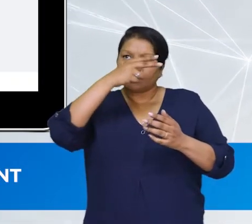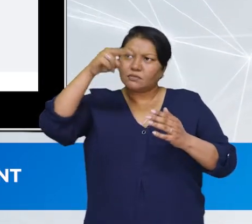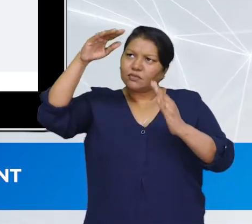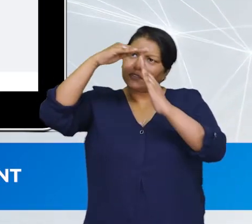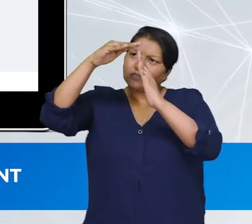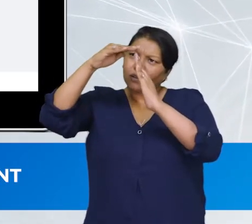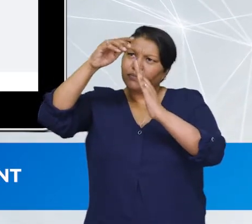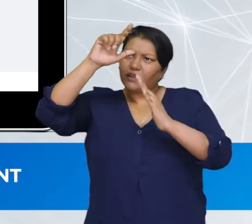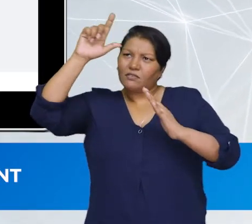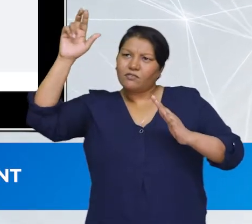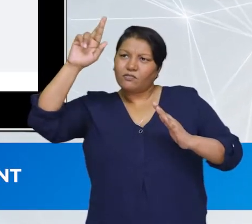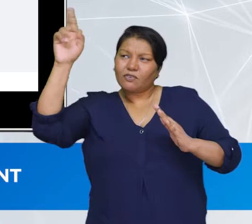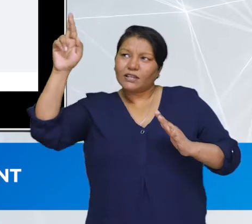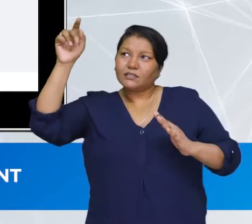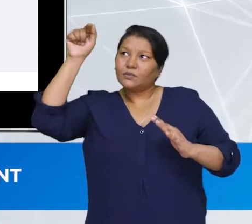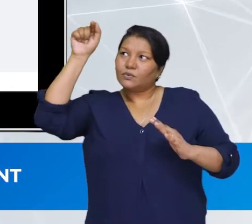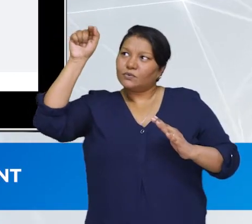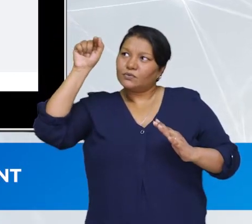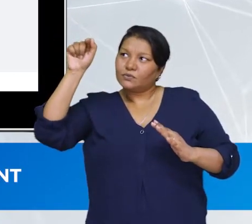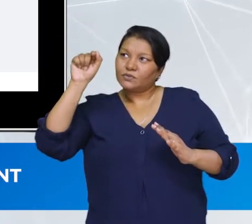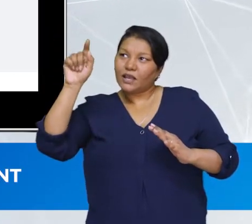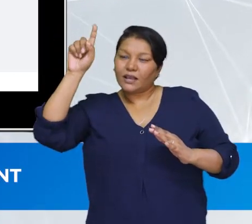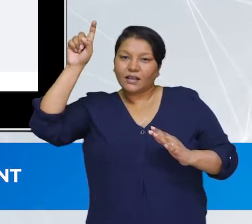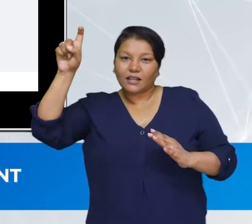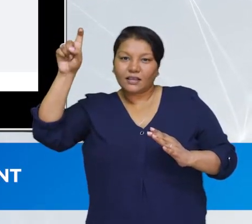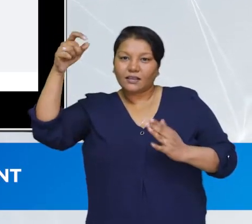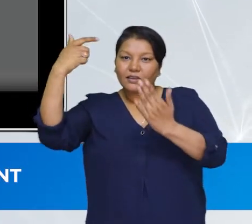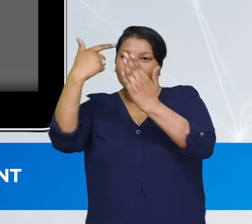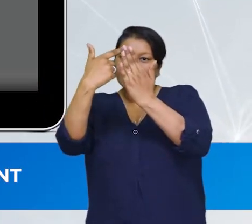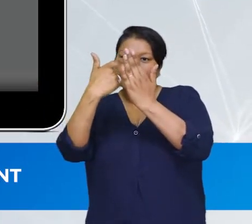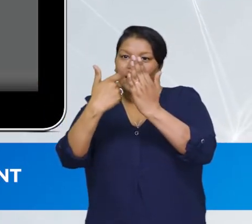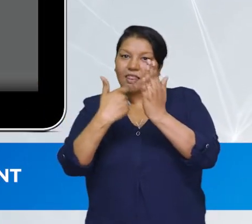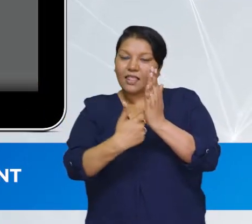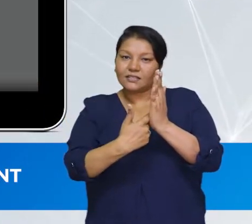Then click on the three dots at the top right-hand corner